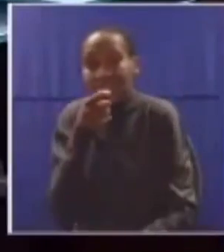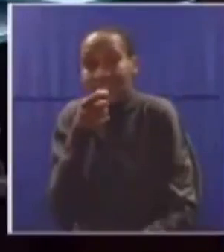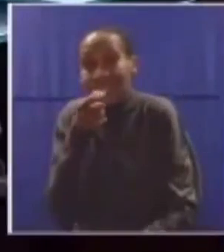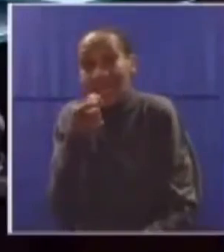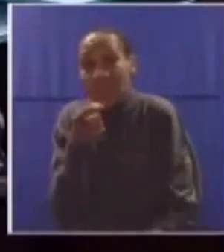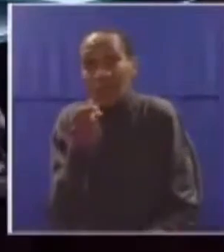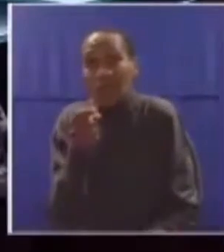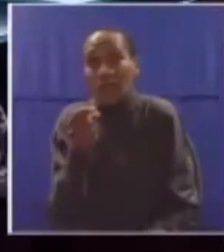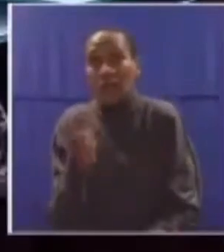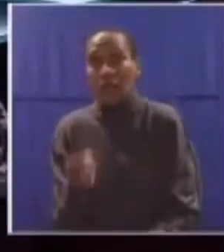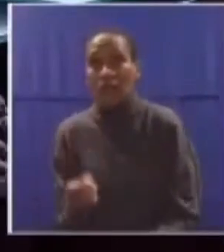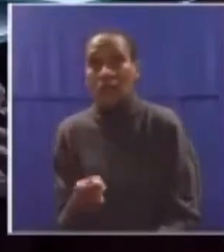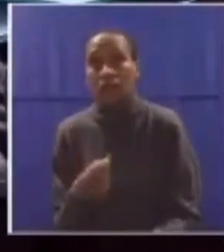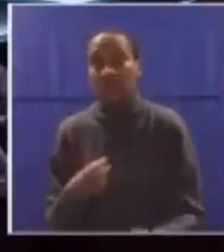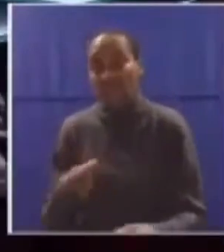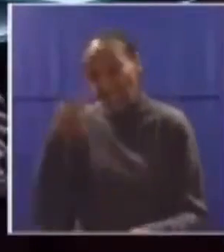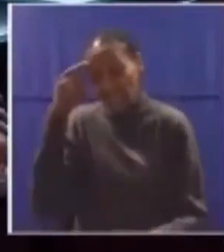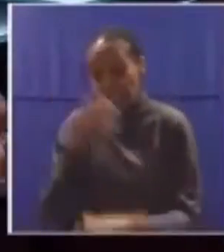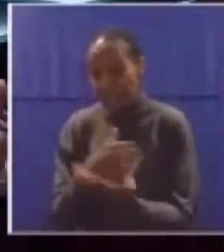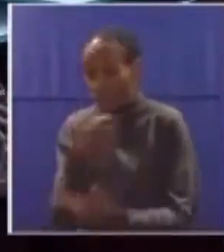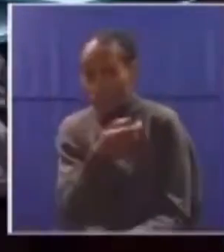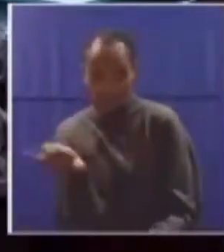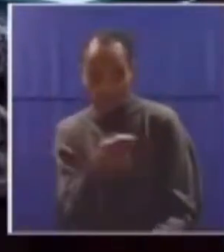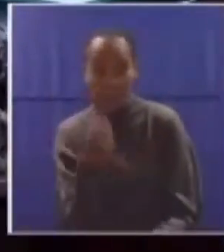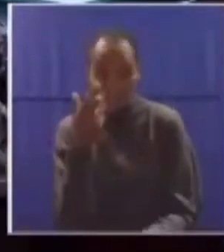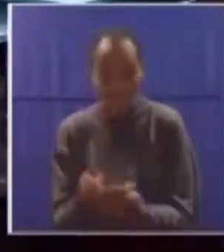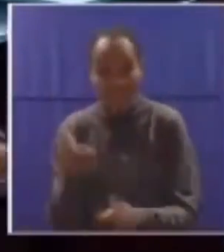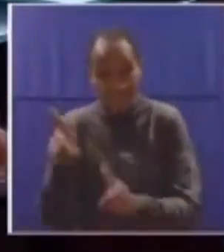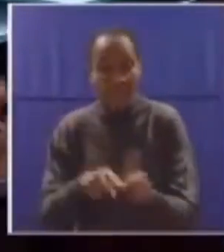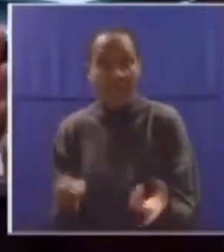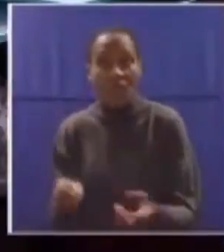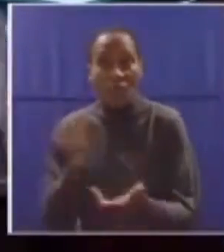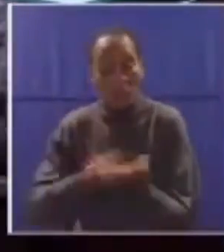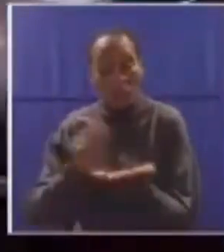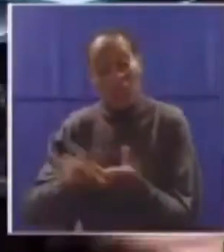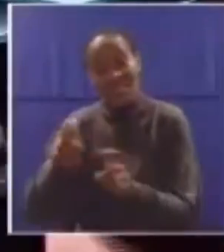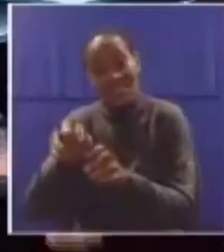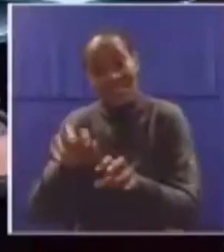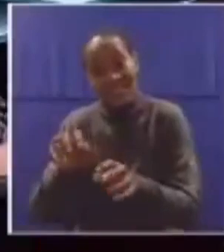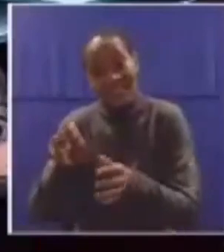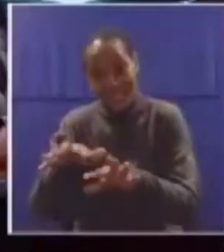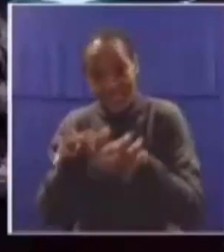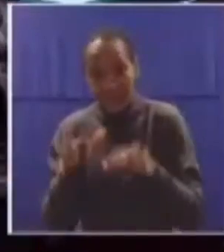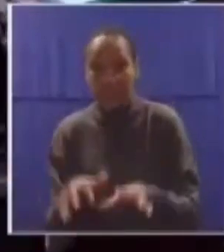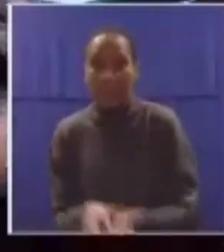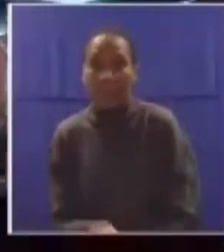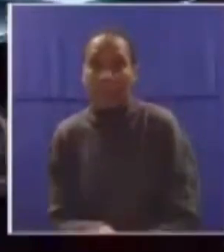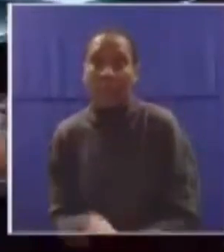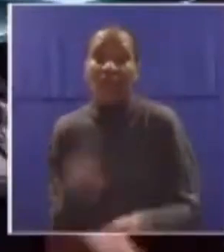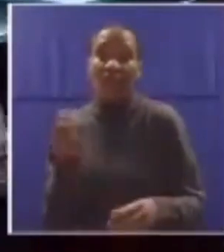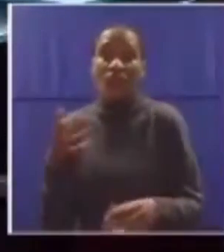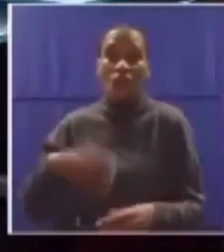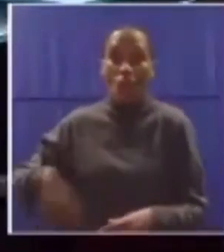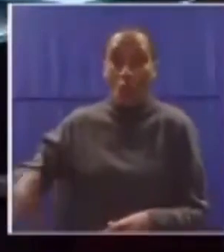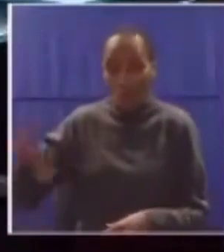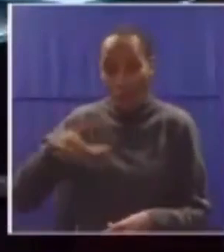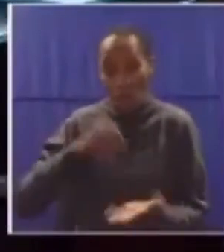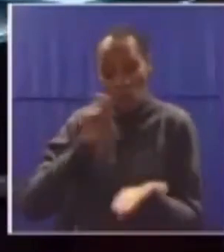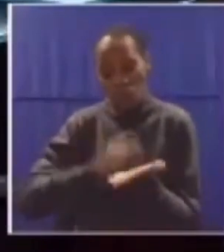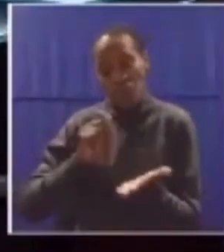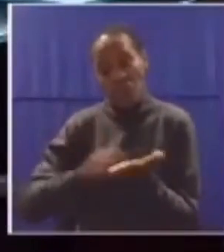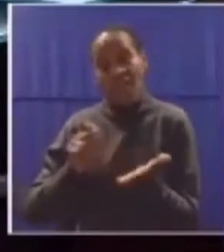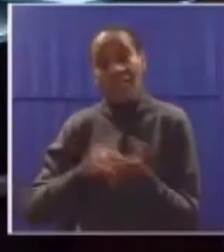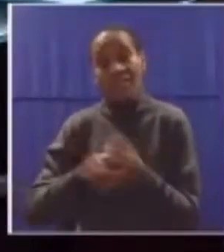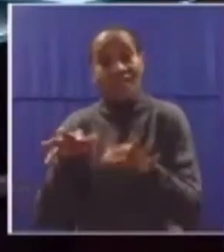failed with in the PILS exam. There's no coherence, there's no logic. So if we're all supposed to write the